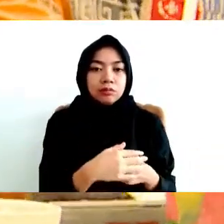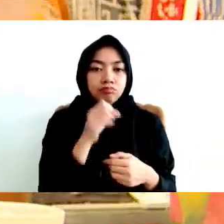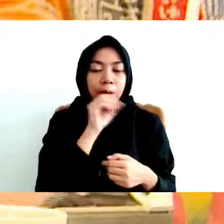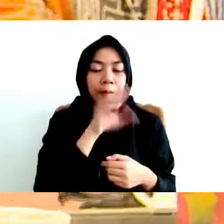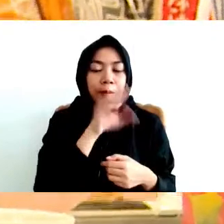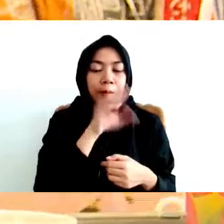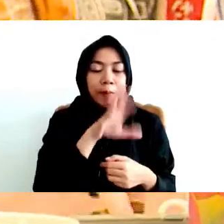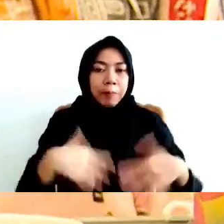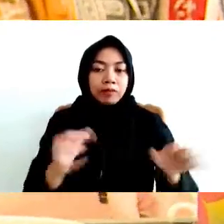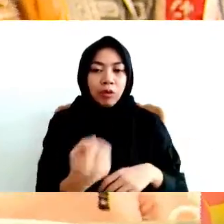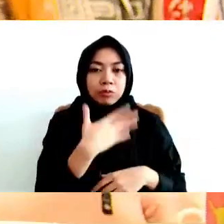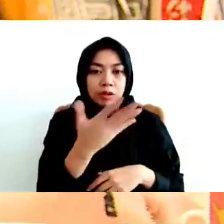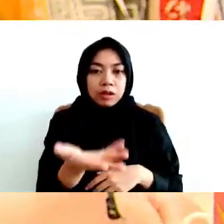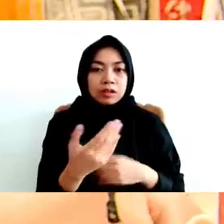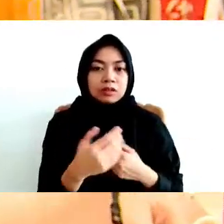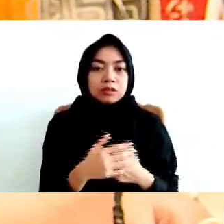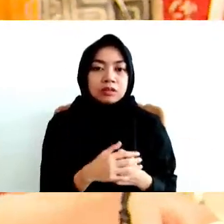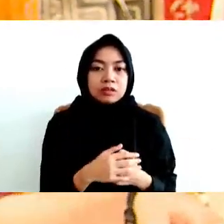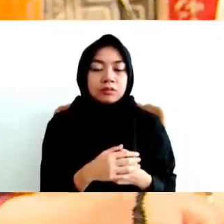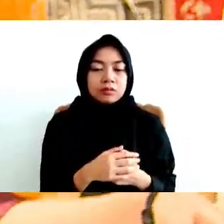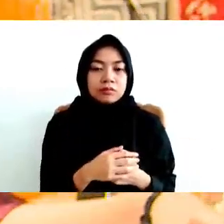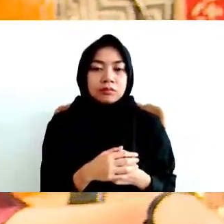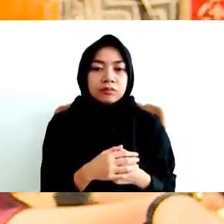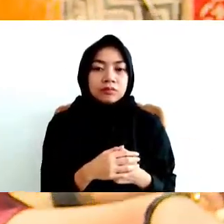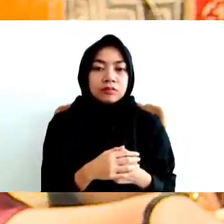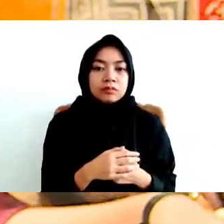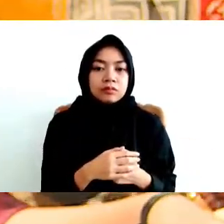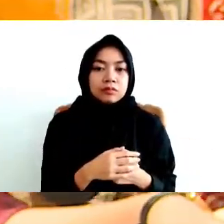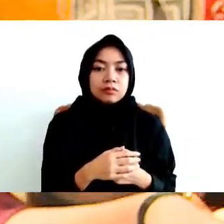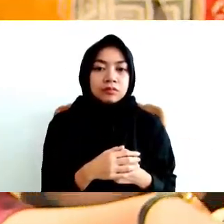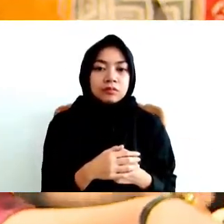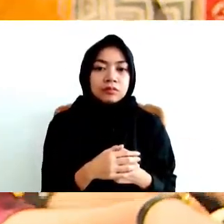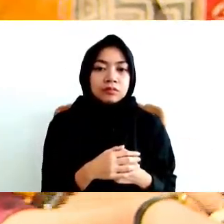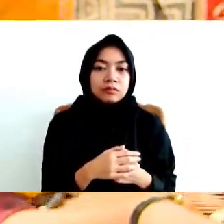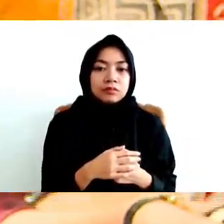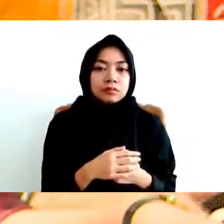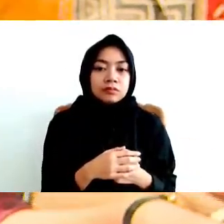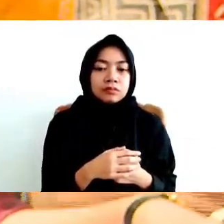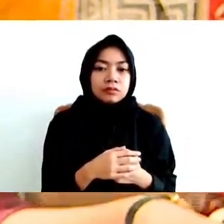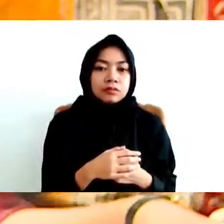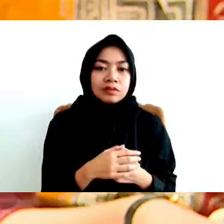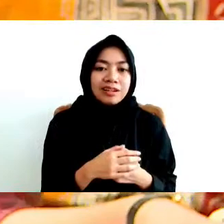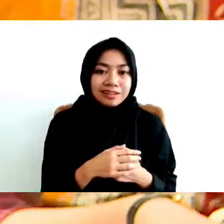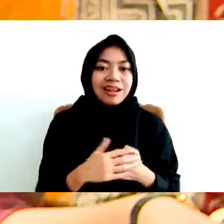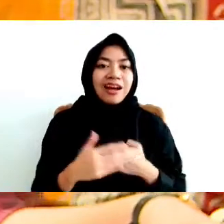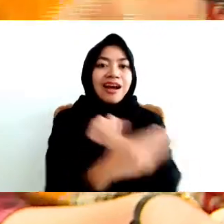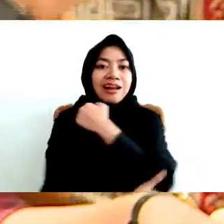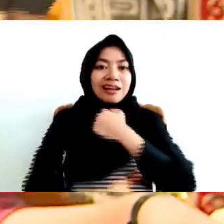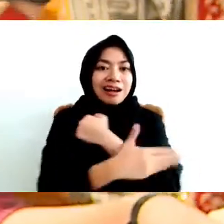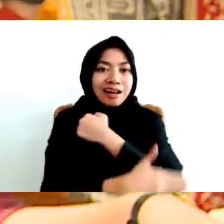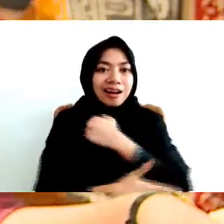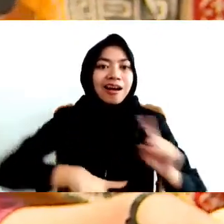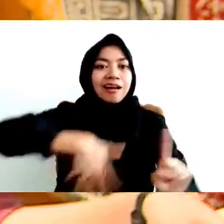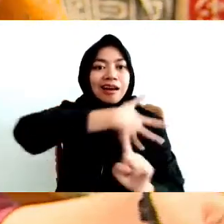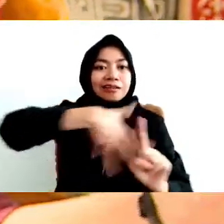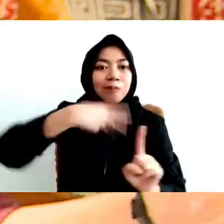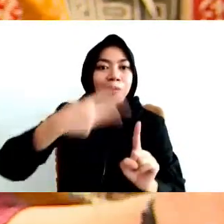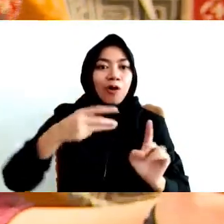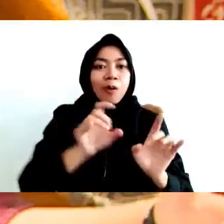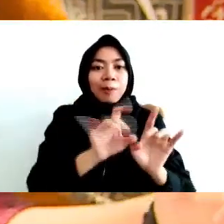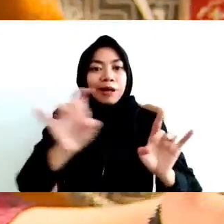a widely complicated and nations have diverse economic background, as this is a G20, right?